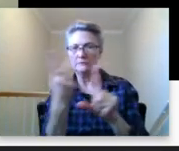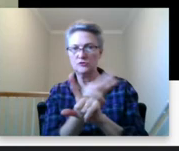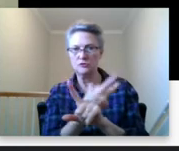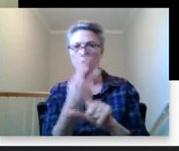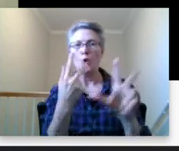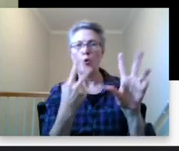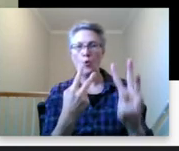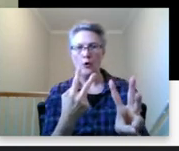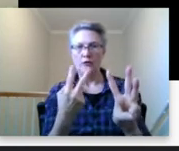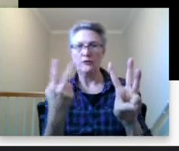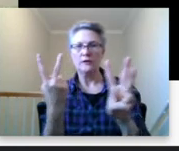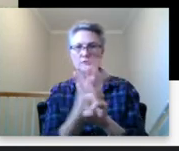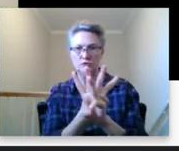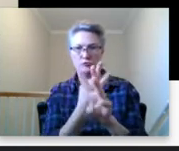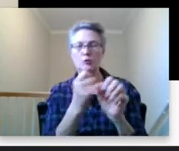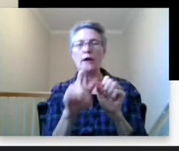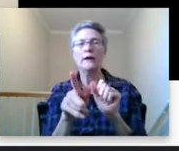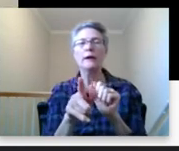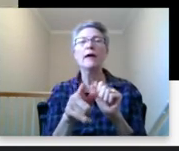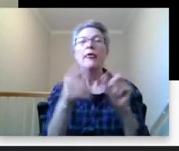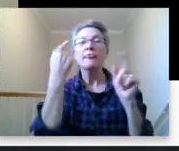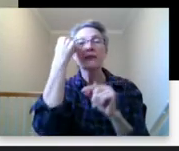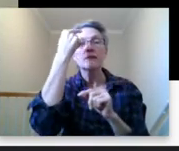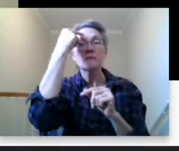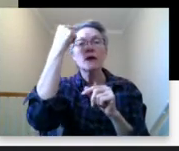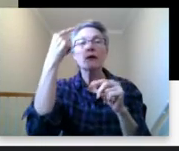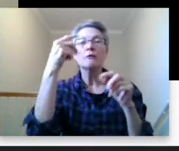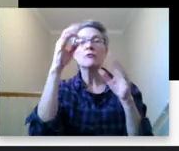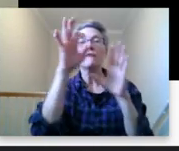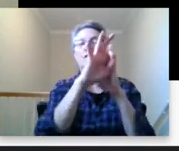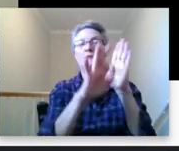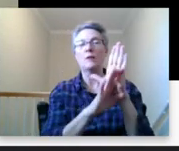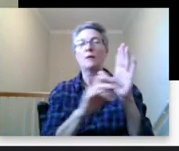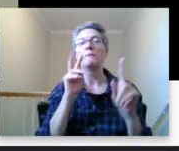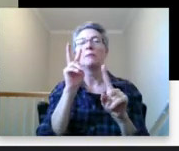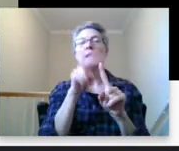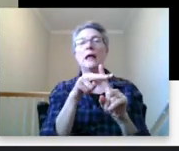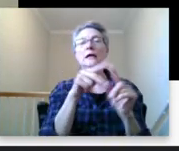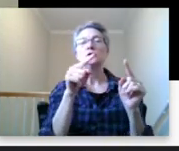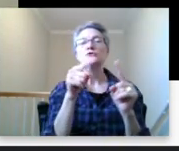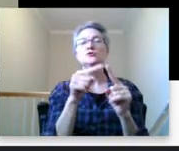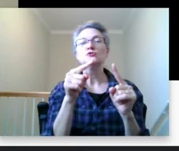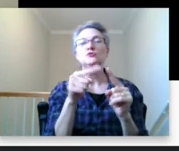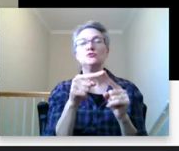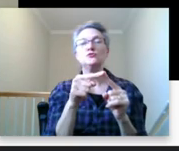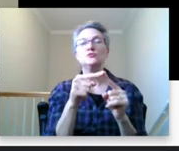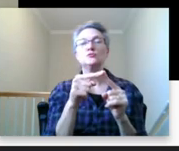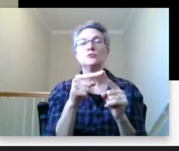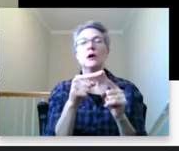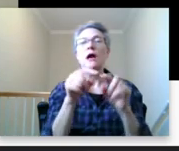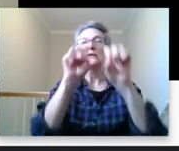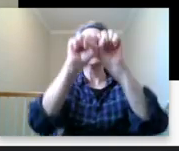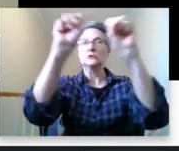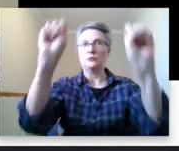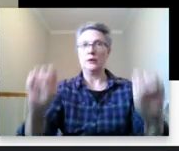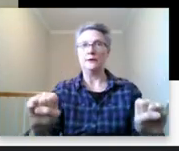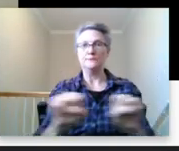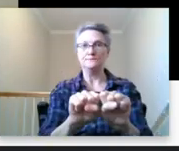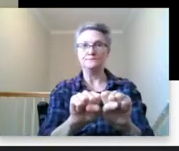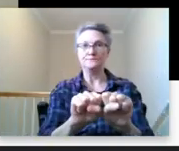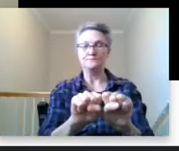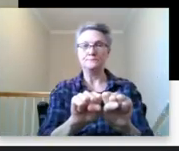So let's think about that formula, but apply it to a square.